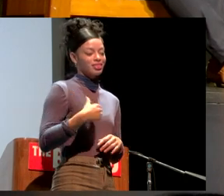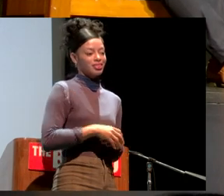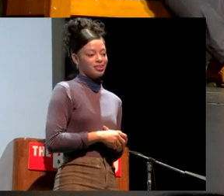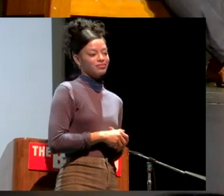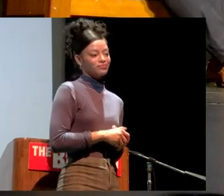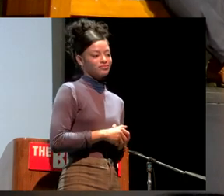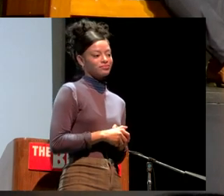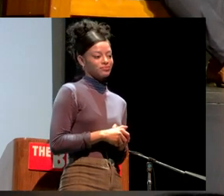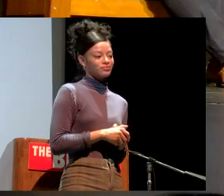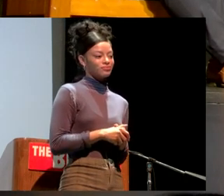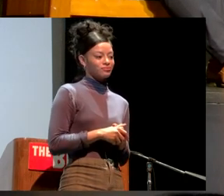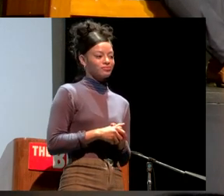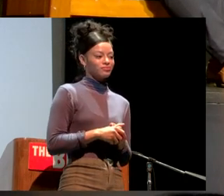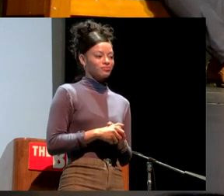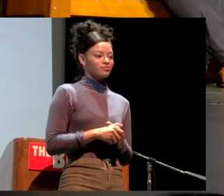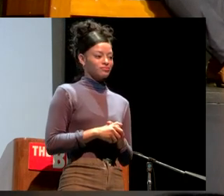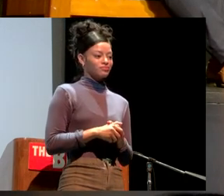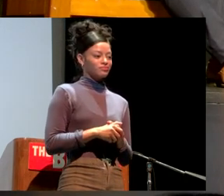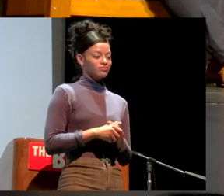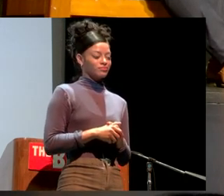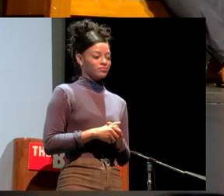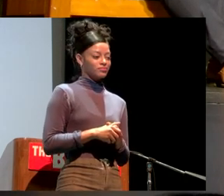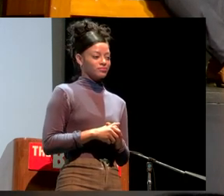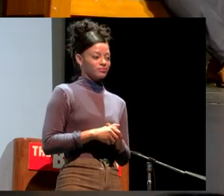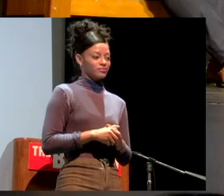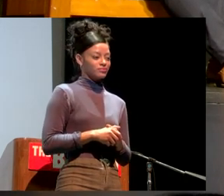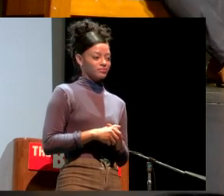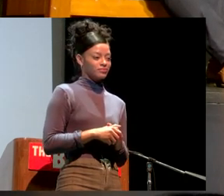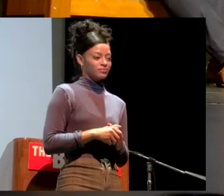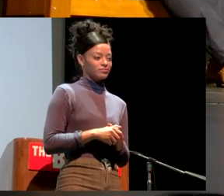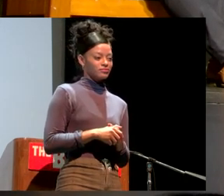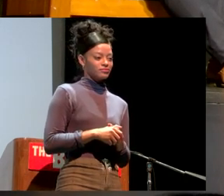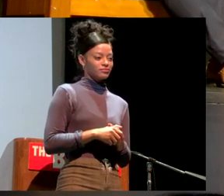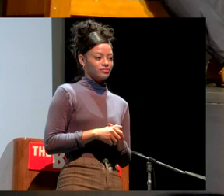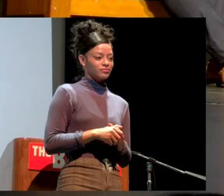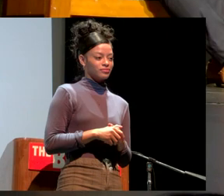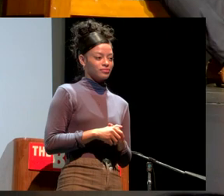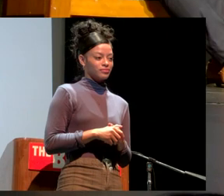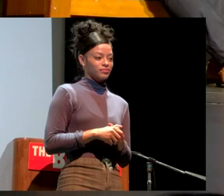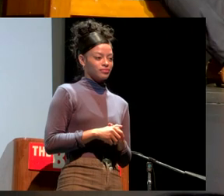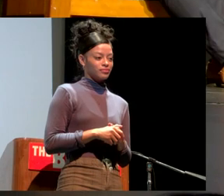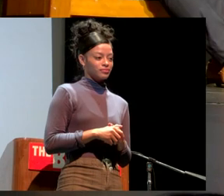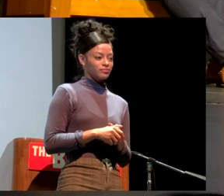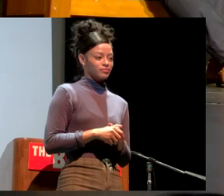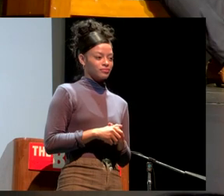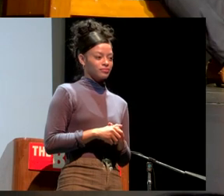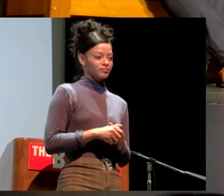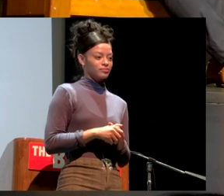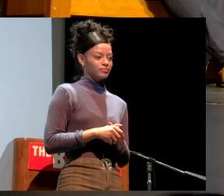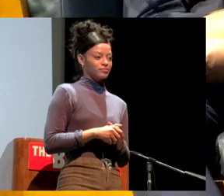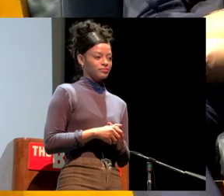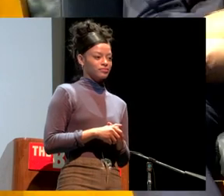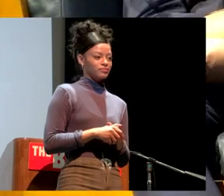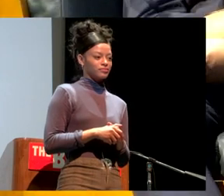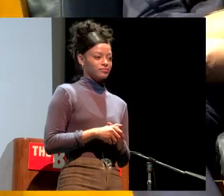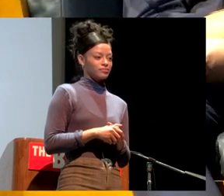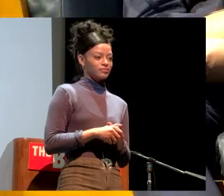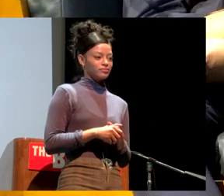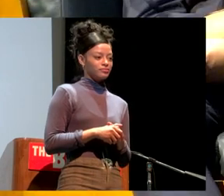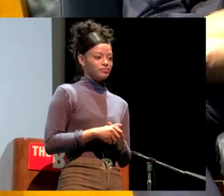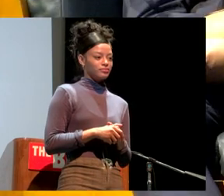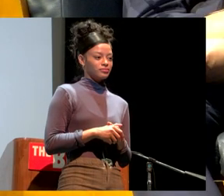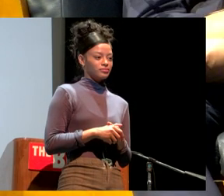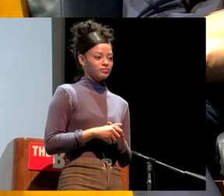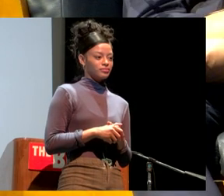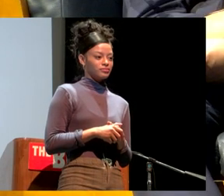minimalistic type of consumption, and that people are going to stop, you know, consuming dumbly, like you go to the McDonald's and you eat some stuff, and actually